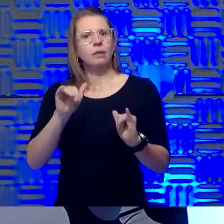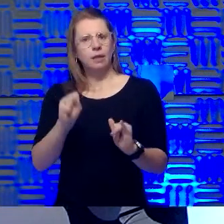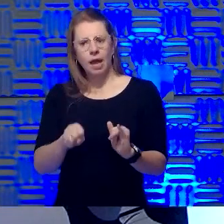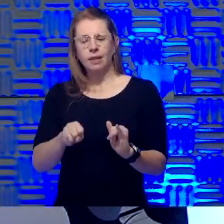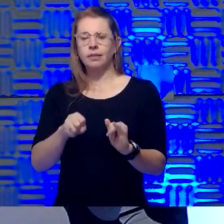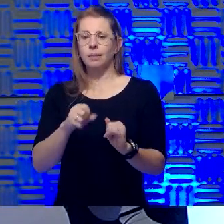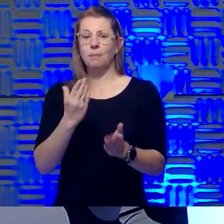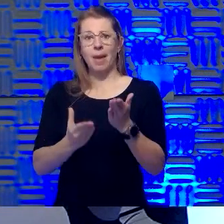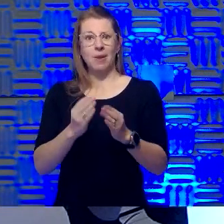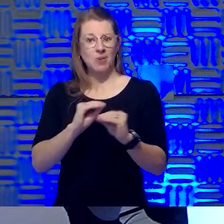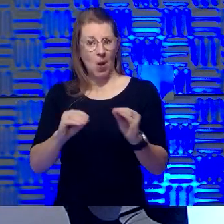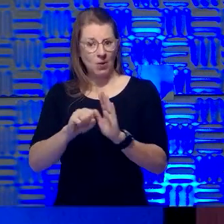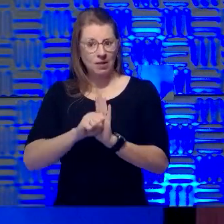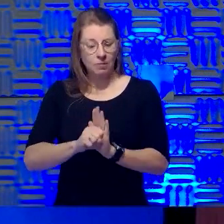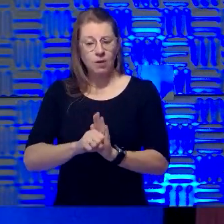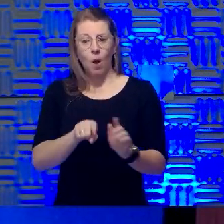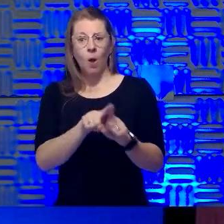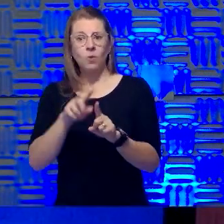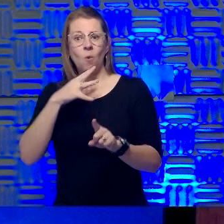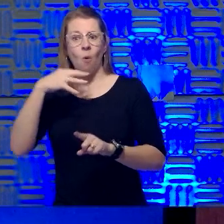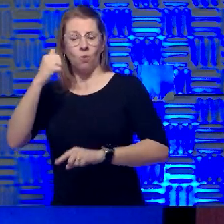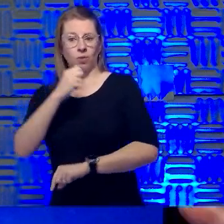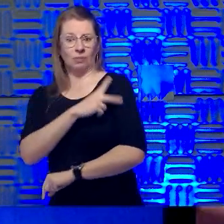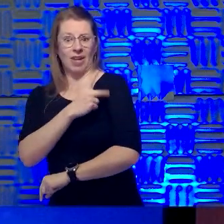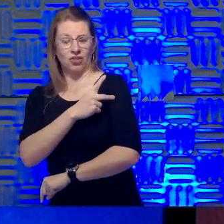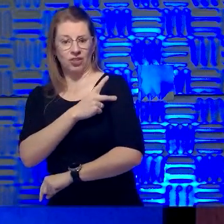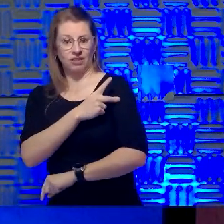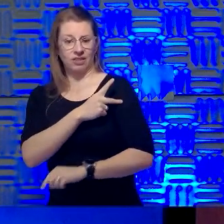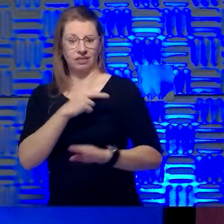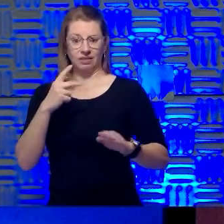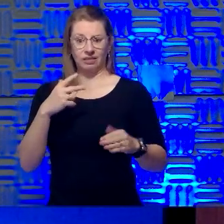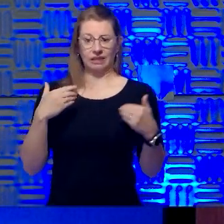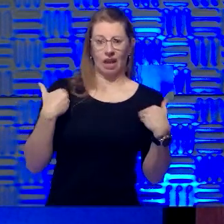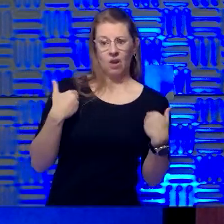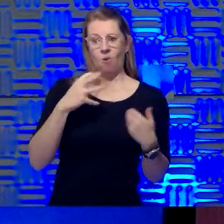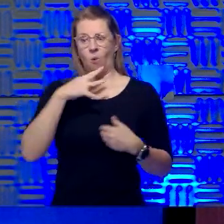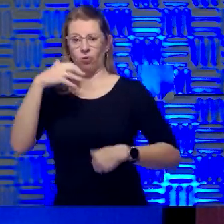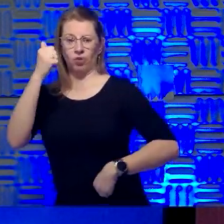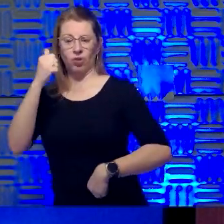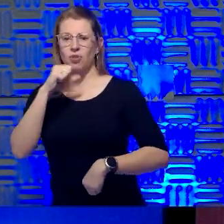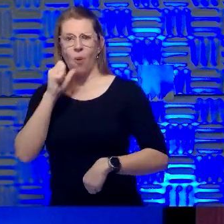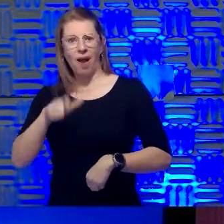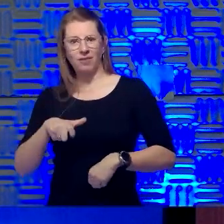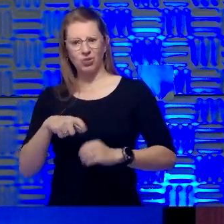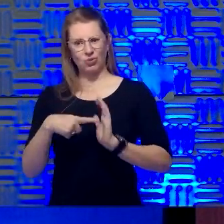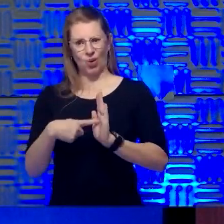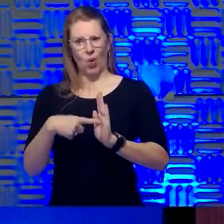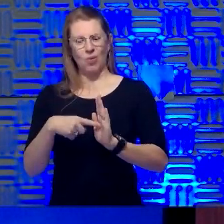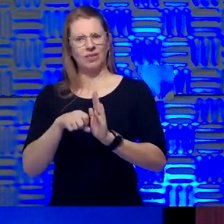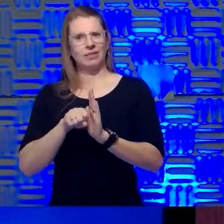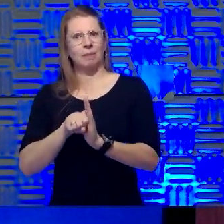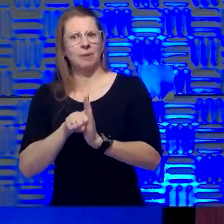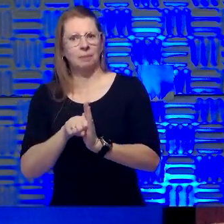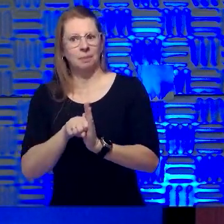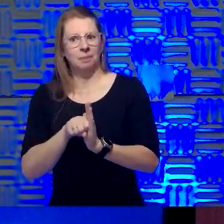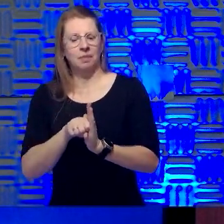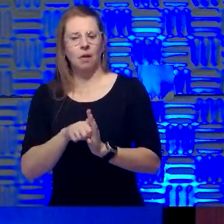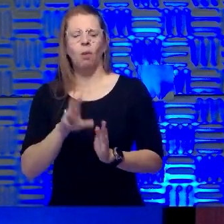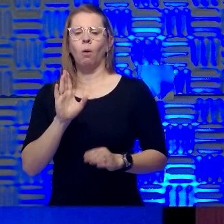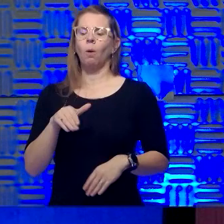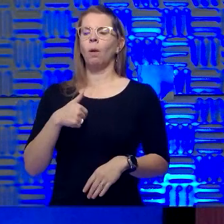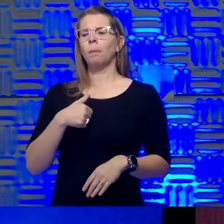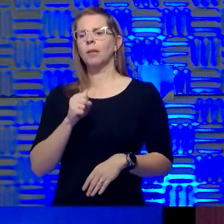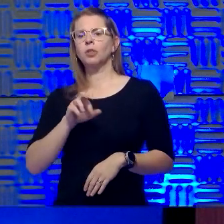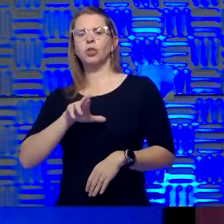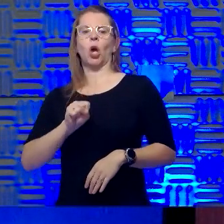with COVID-19, especially younger, but even older patients we know don't really get all that, don't have to be sick with it. And then that's the thing. You think, well, I've got